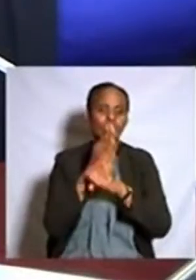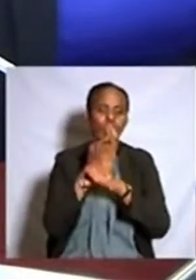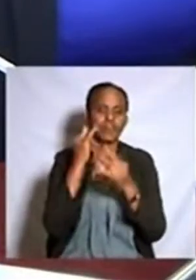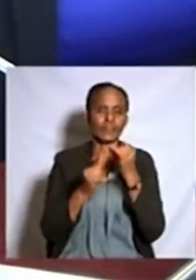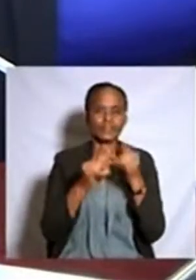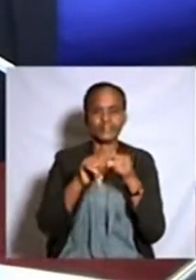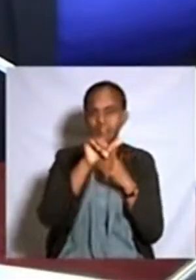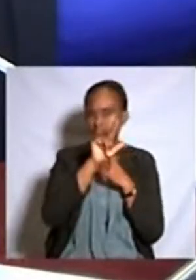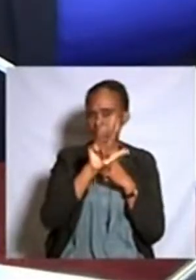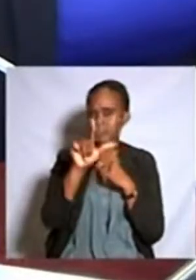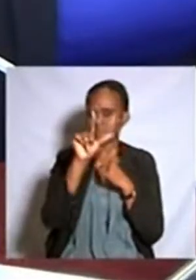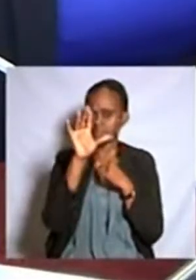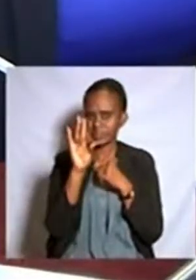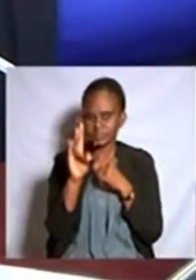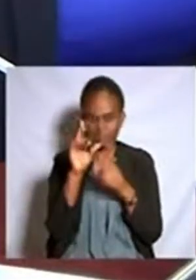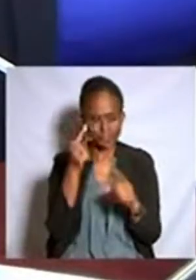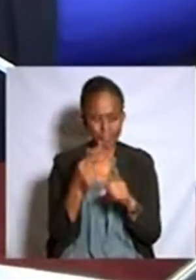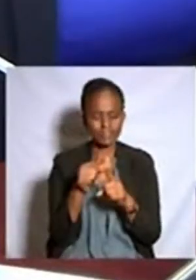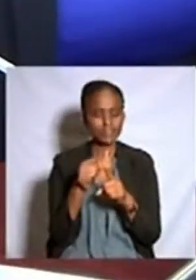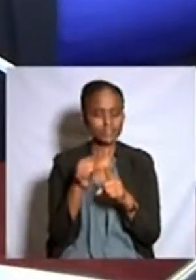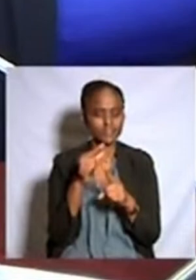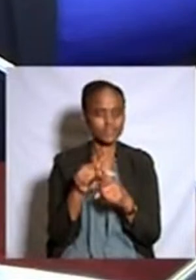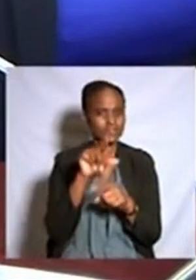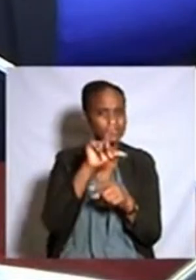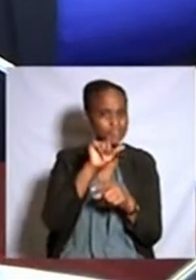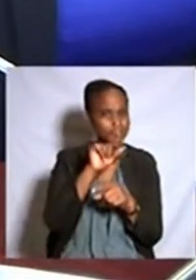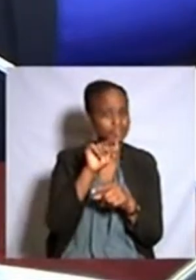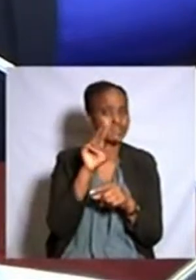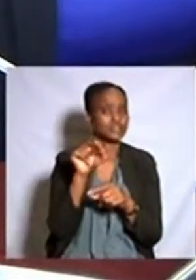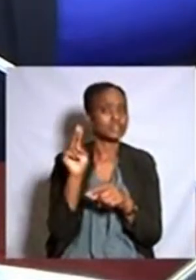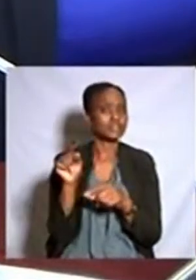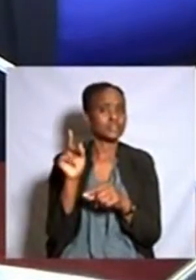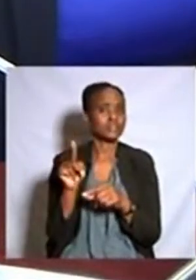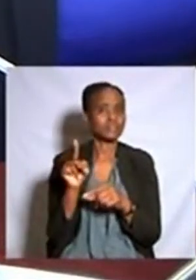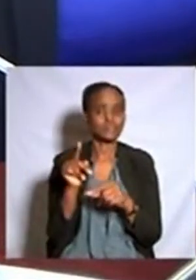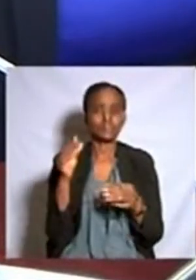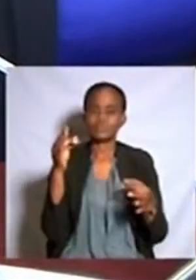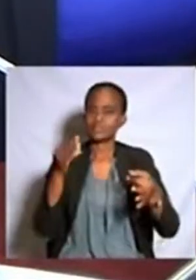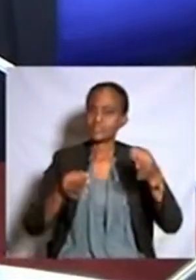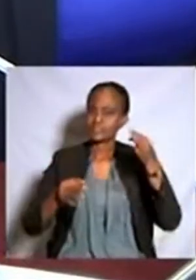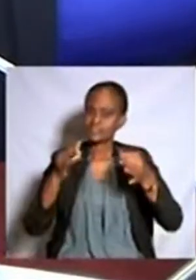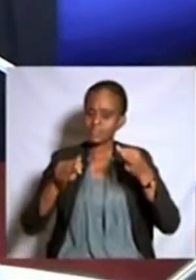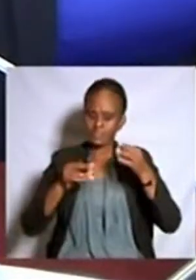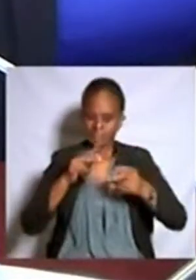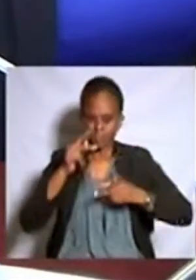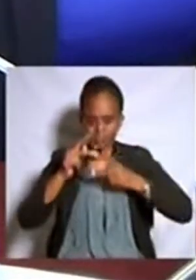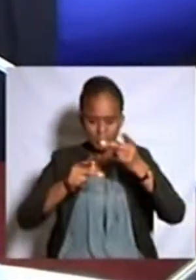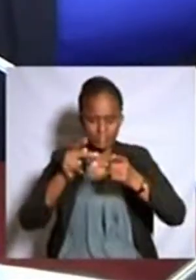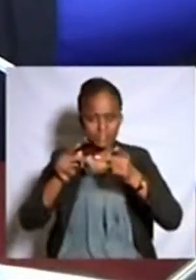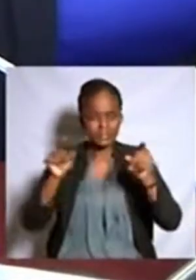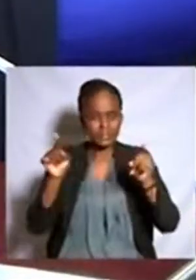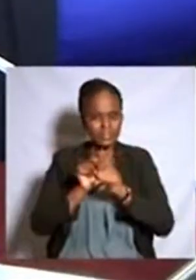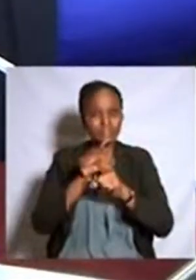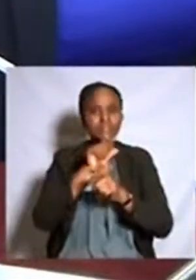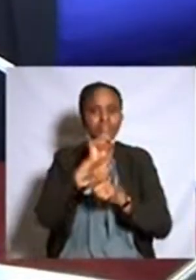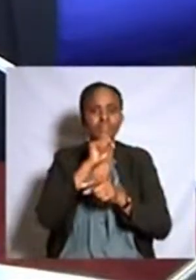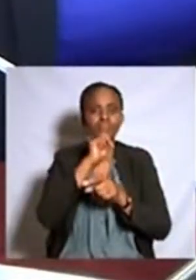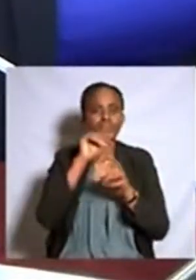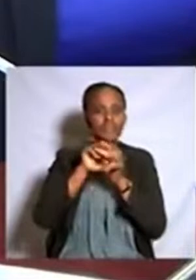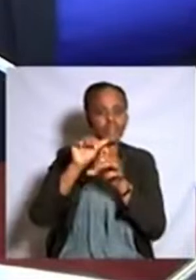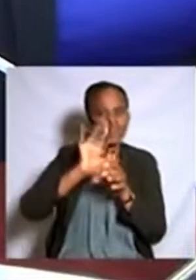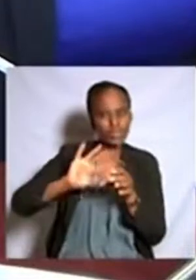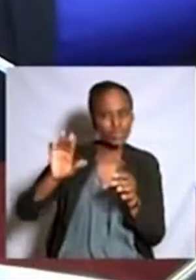of 27 December 2022, the court process to vest ownership into the vendor's